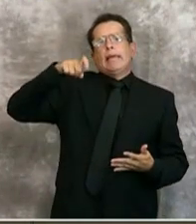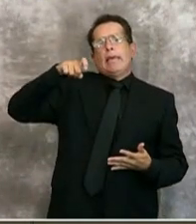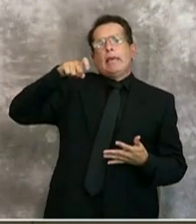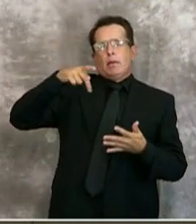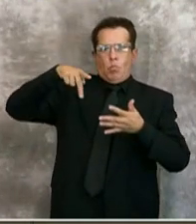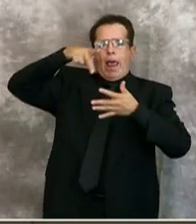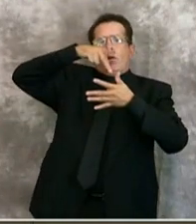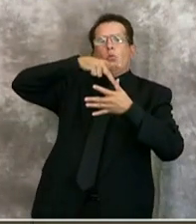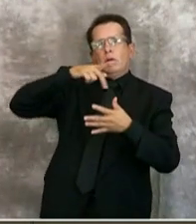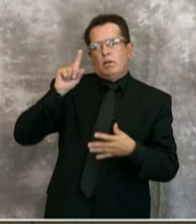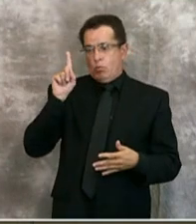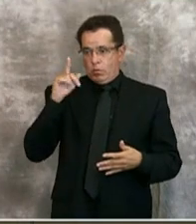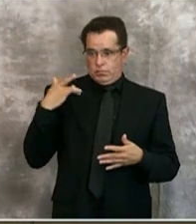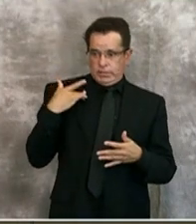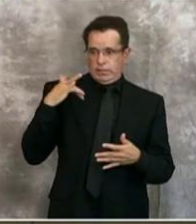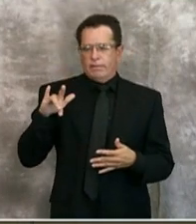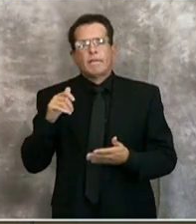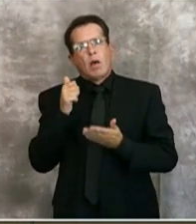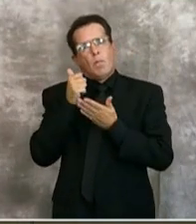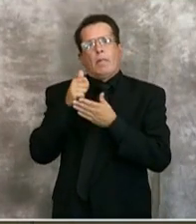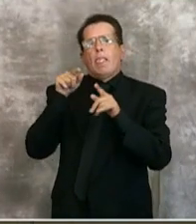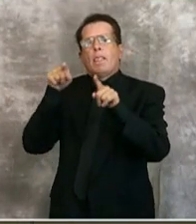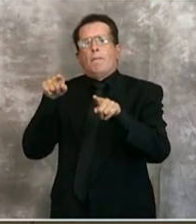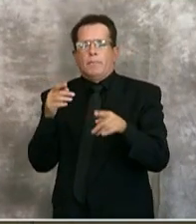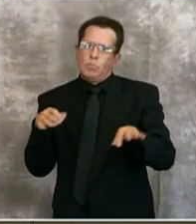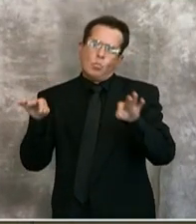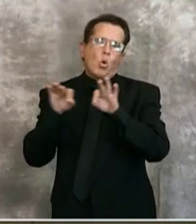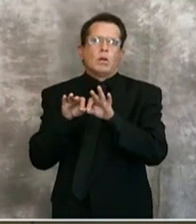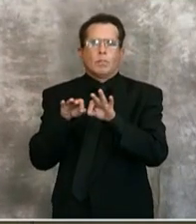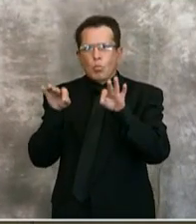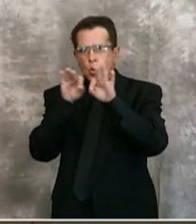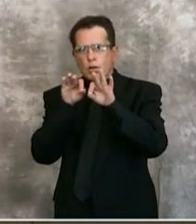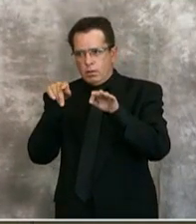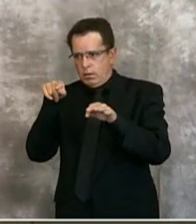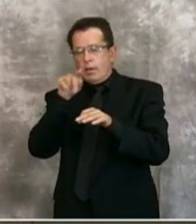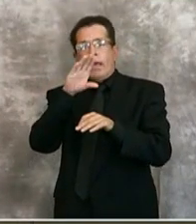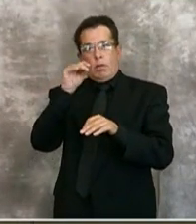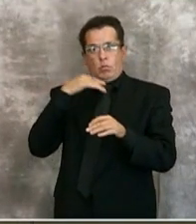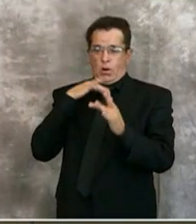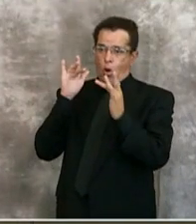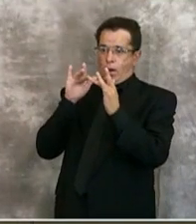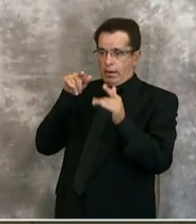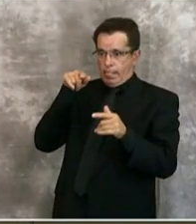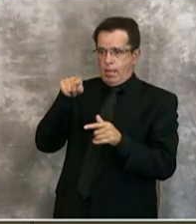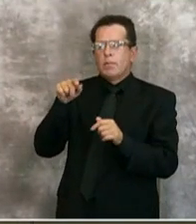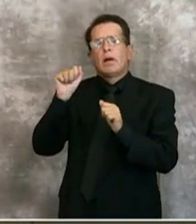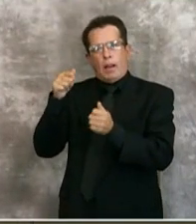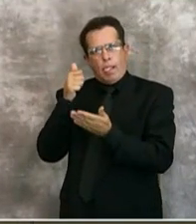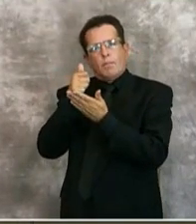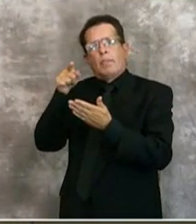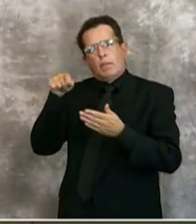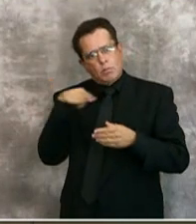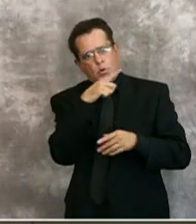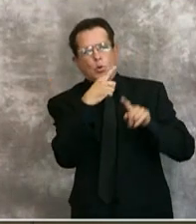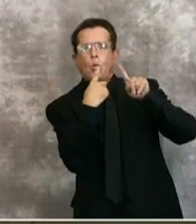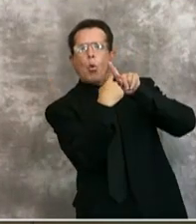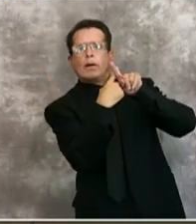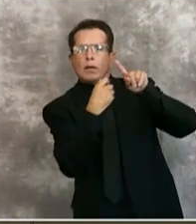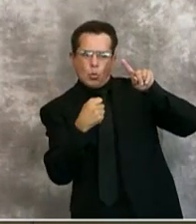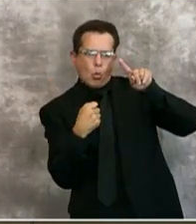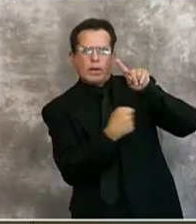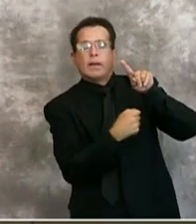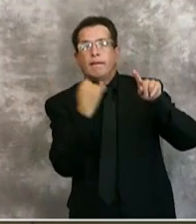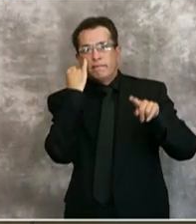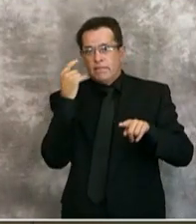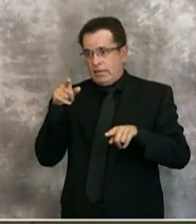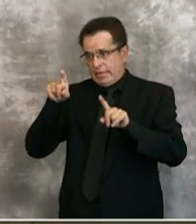really is what's important. And as contacts are identified, those individuals are quarantined, and if they need to be